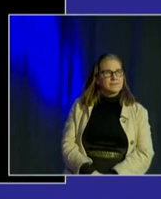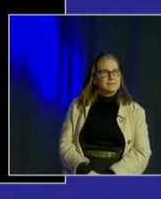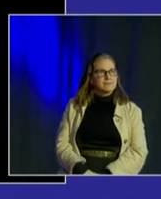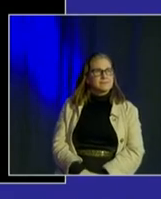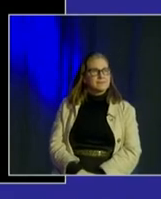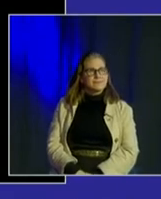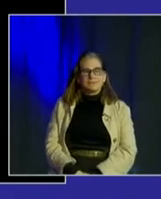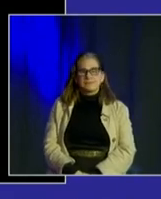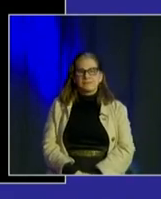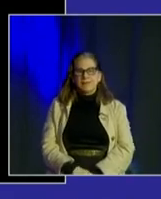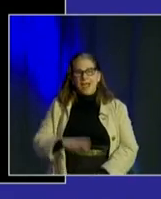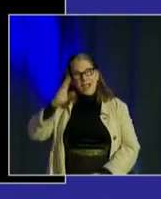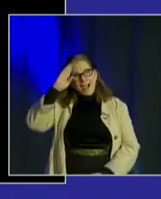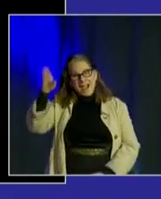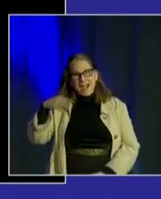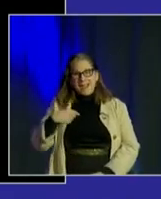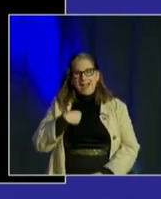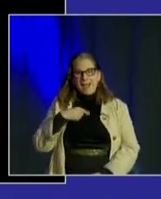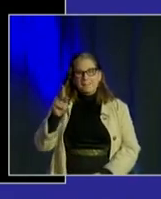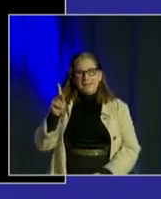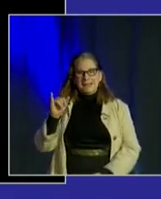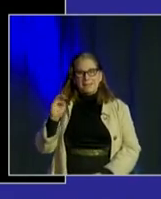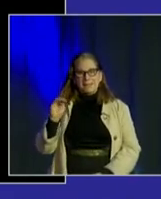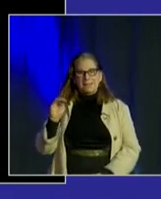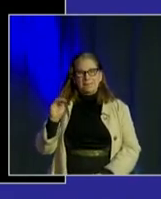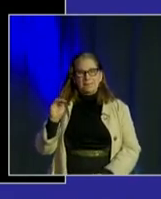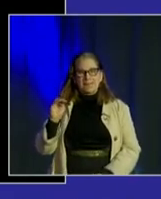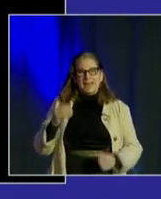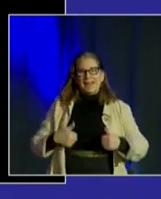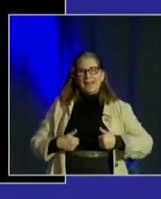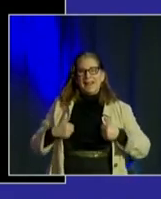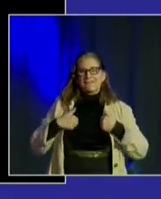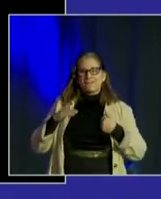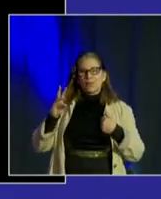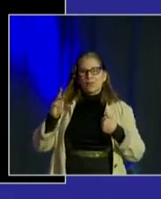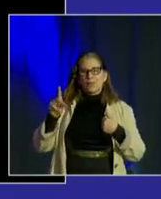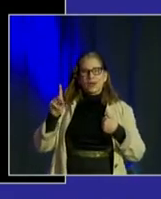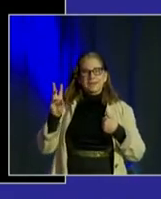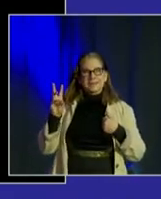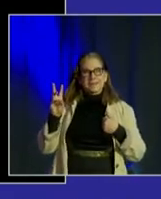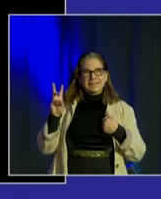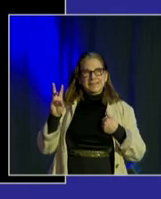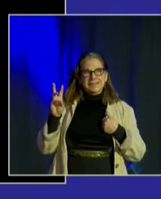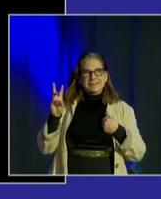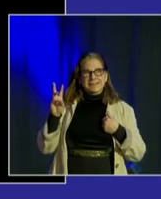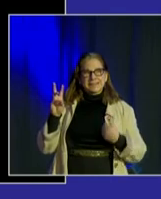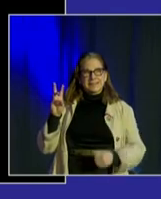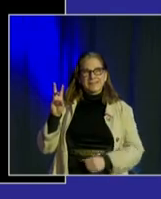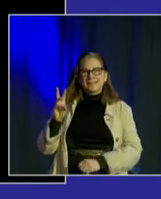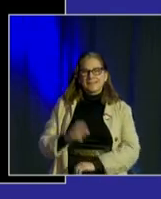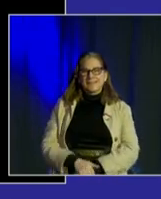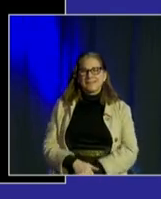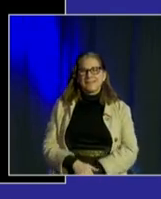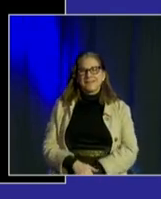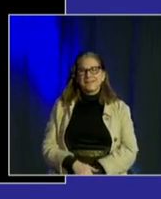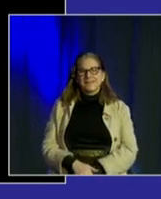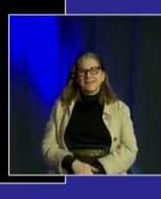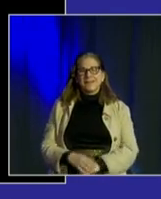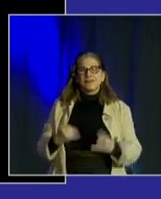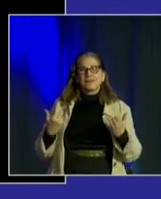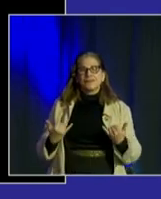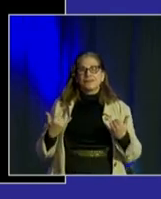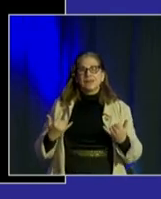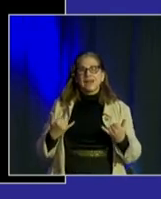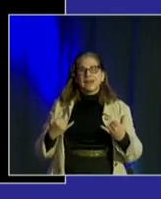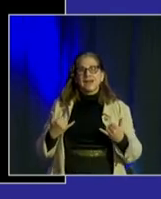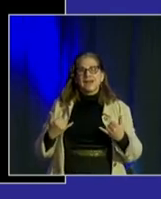Hello, my name is Kim Stokes. I'm a resident of Ward 6 in Washington, D.C. My question for you all today is about the budget